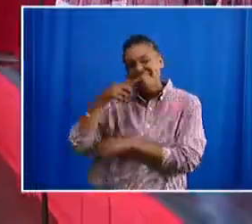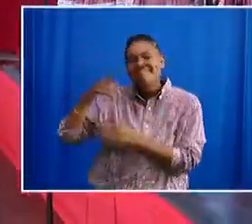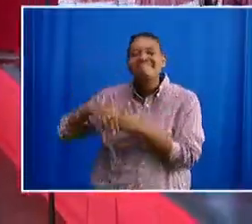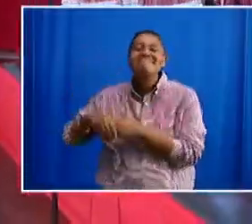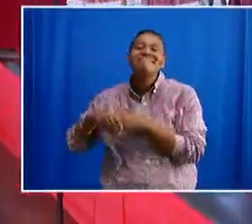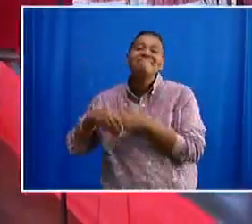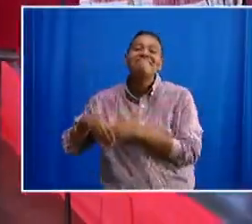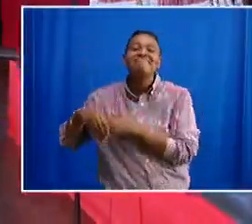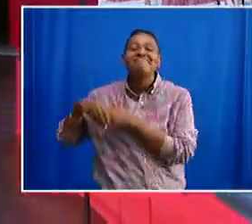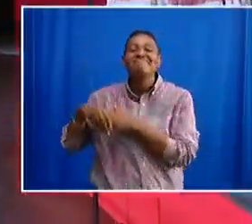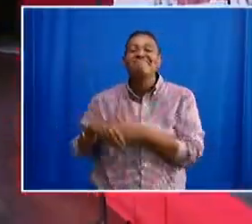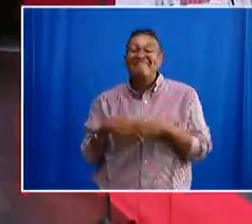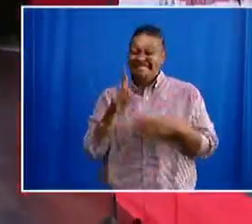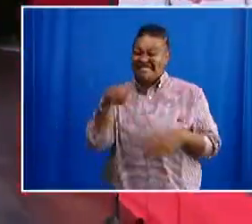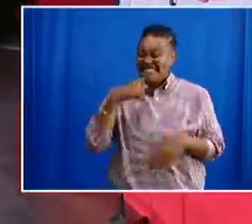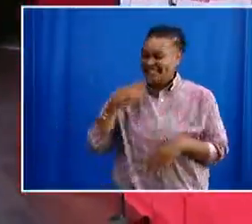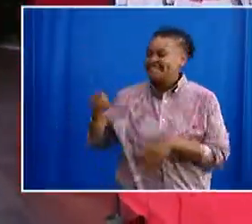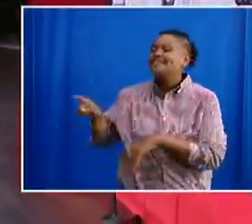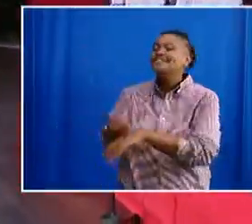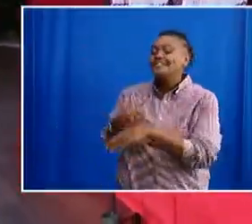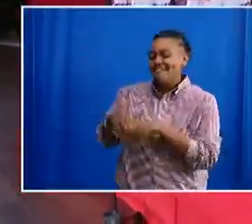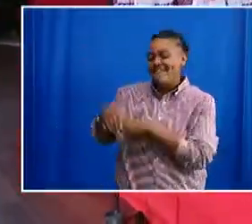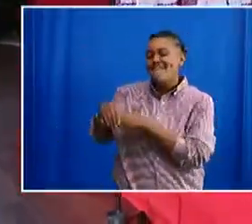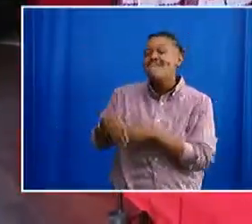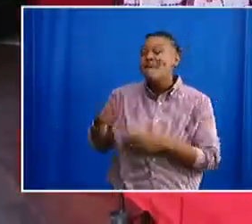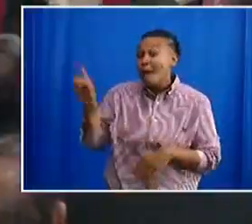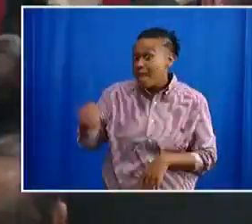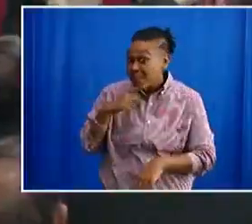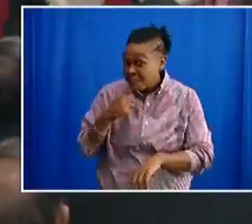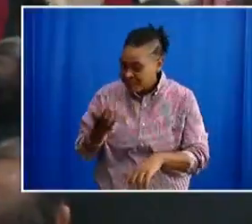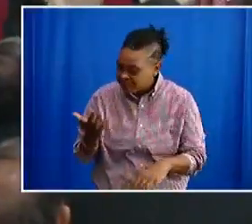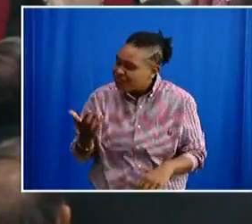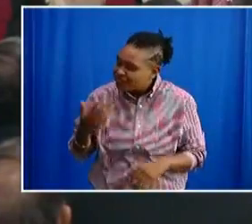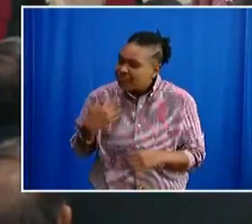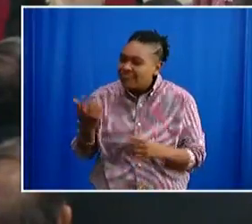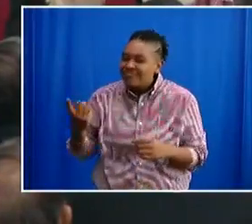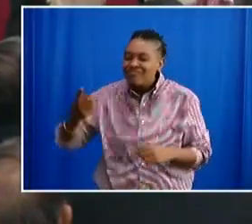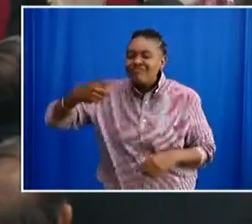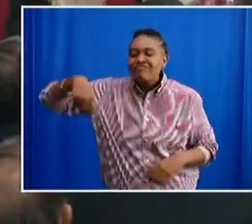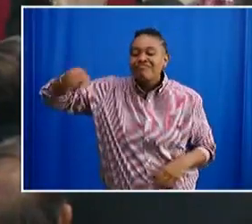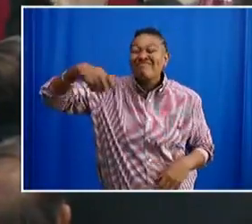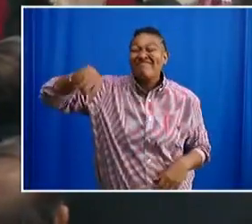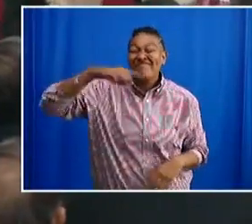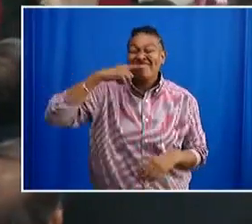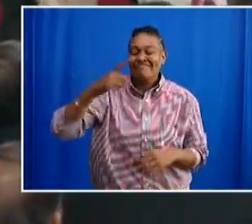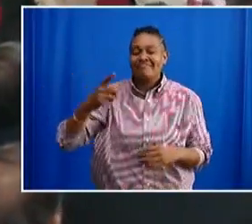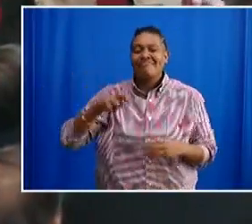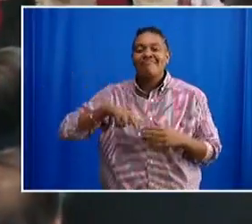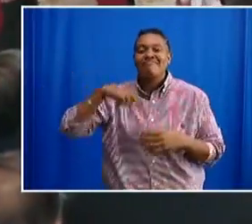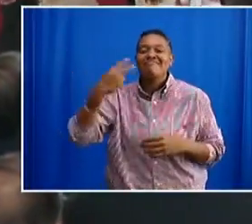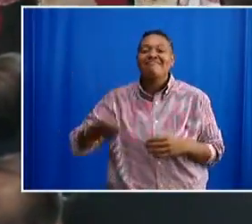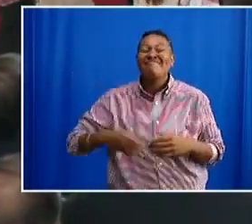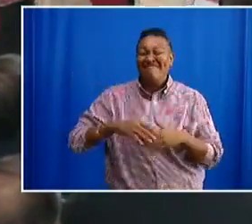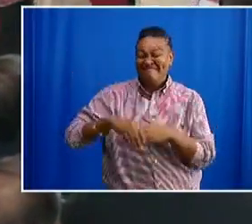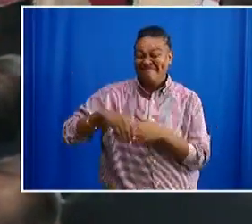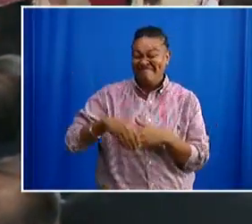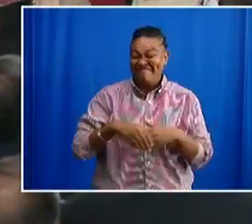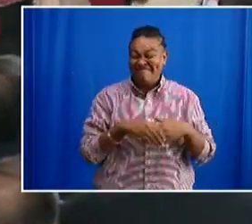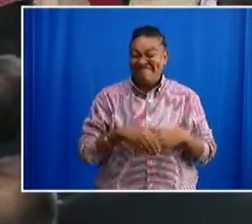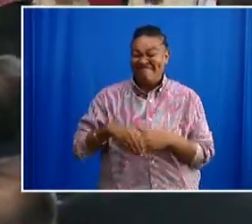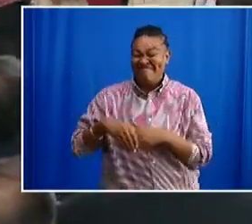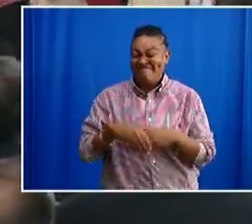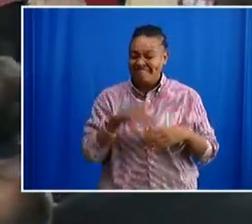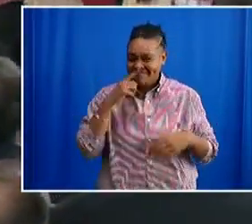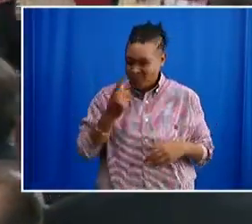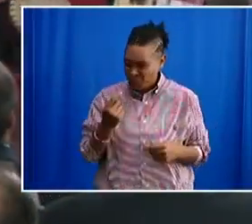hold your hand, Girl, make me hold your hand. Make me wheel and turn till we tumble down. Make me hold your hand,